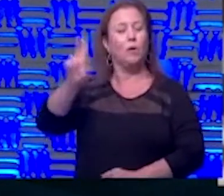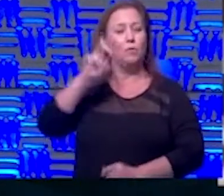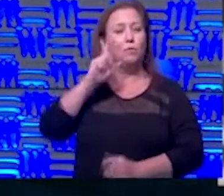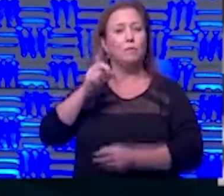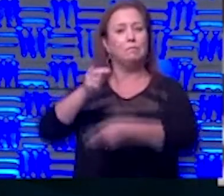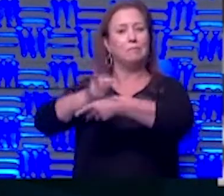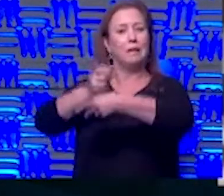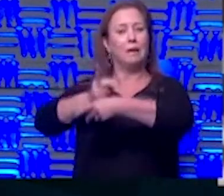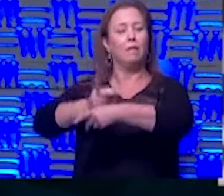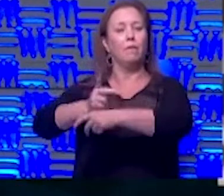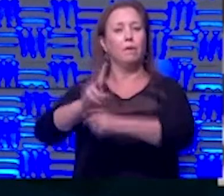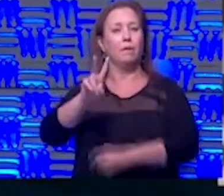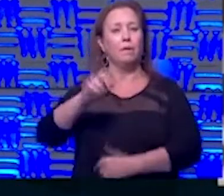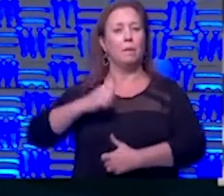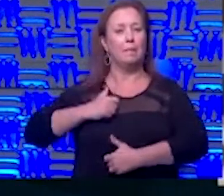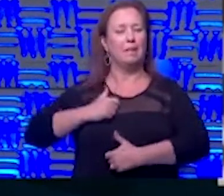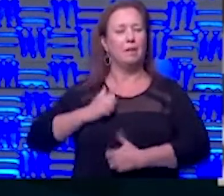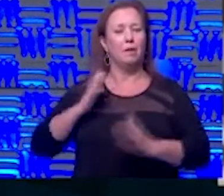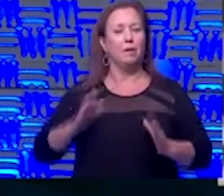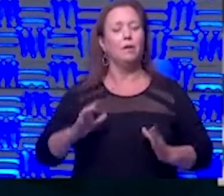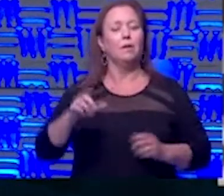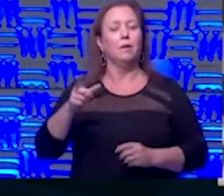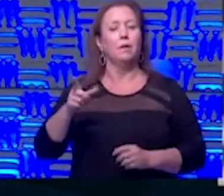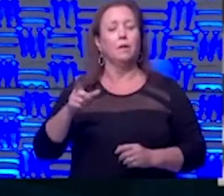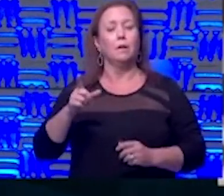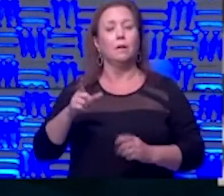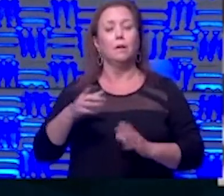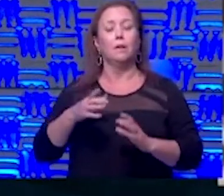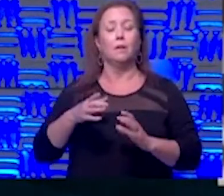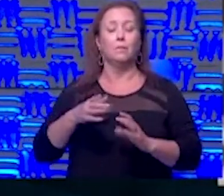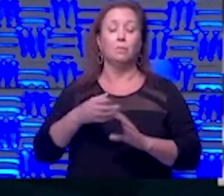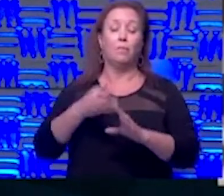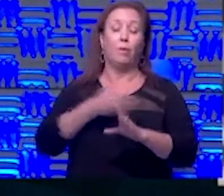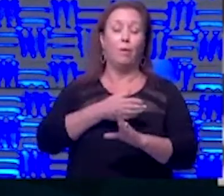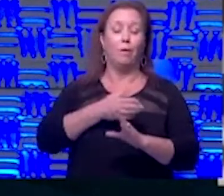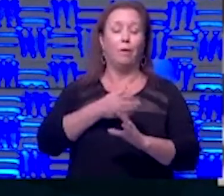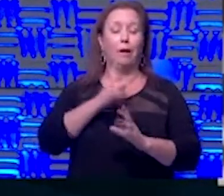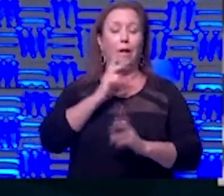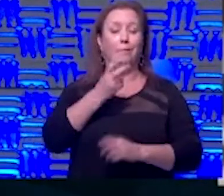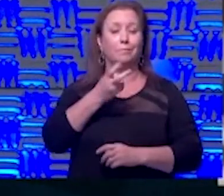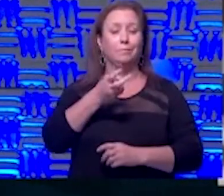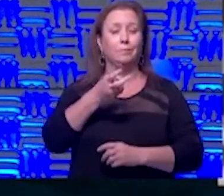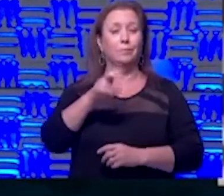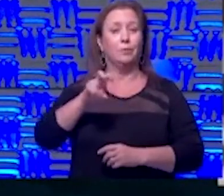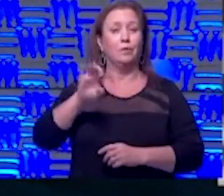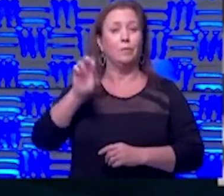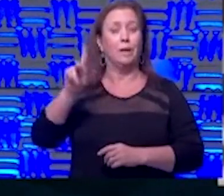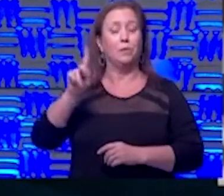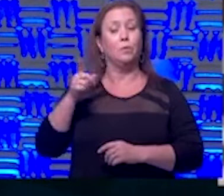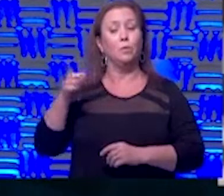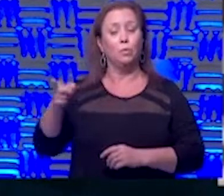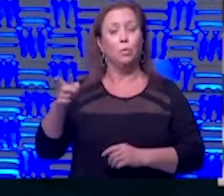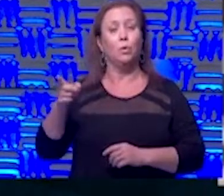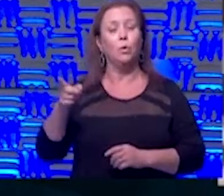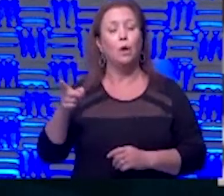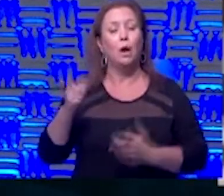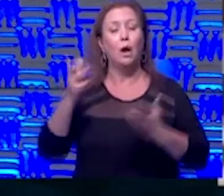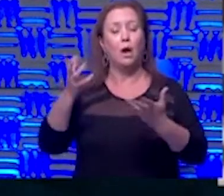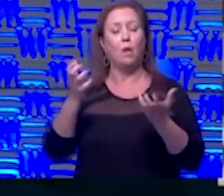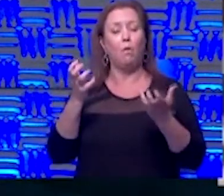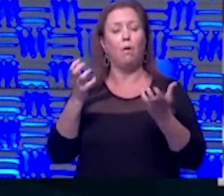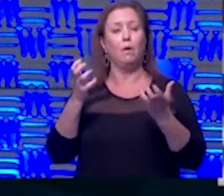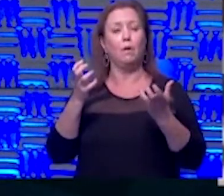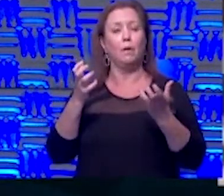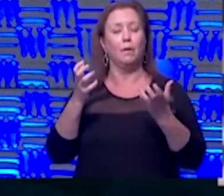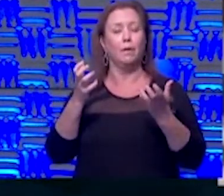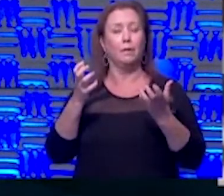care for those you serve. Before I turn it over, I guess I'll turn it back to you so you can turn it over to Dr. Stone. I would,